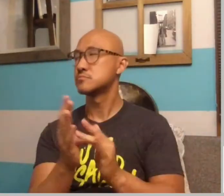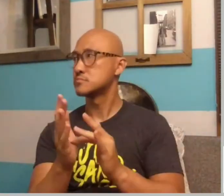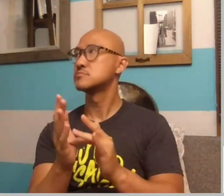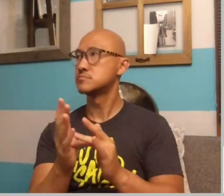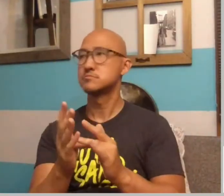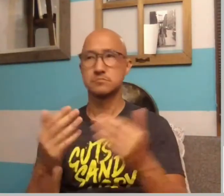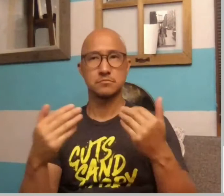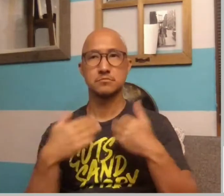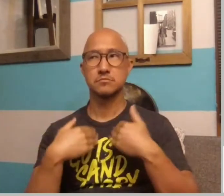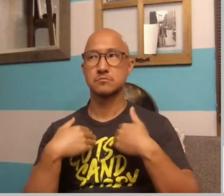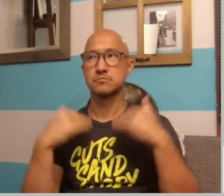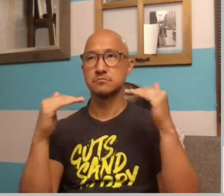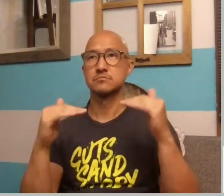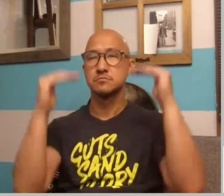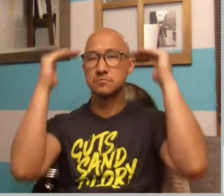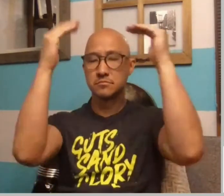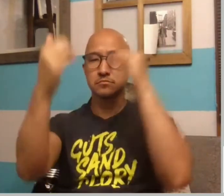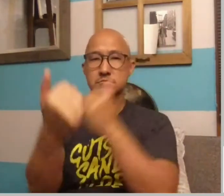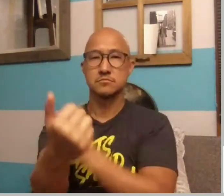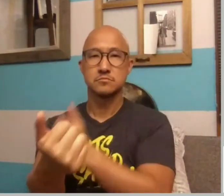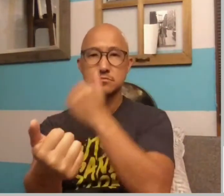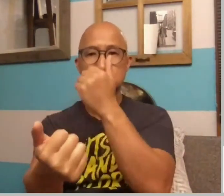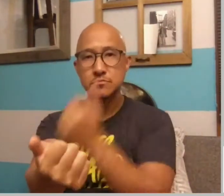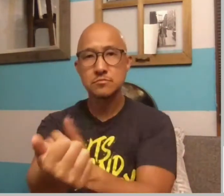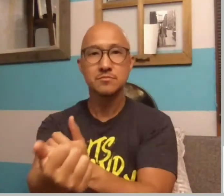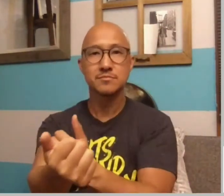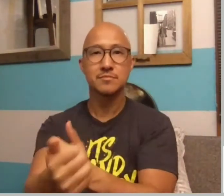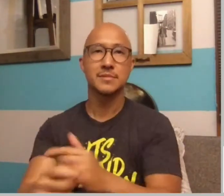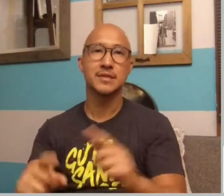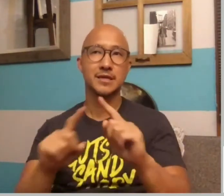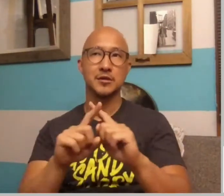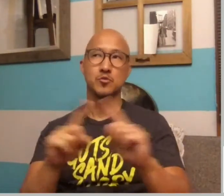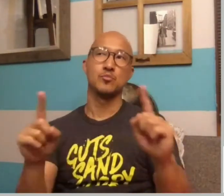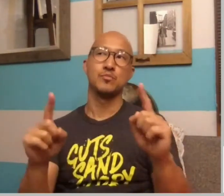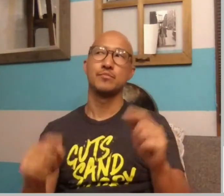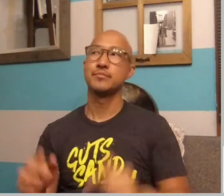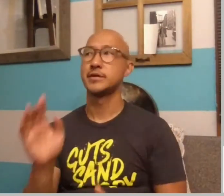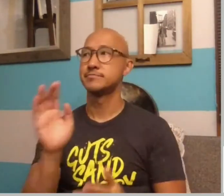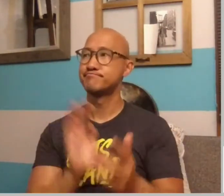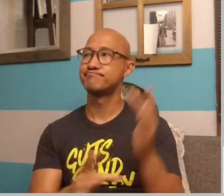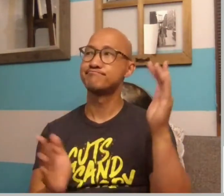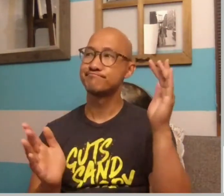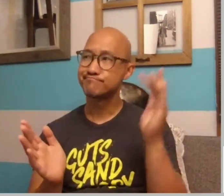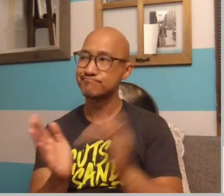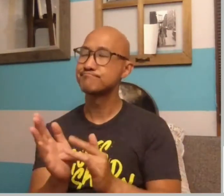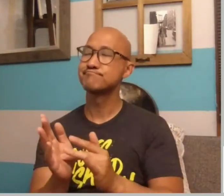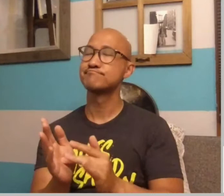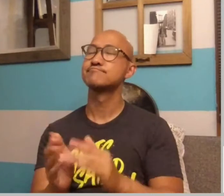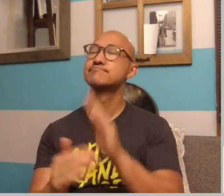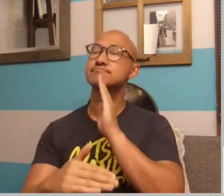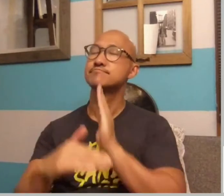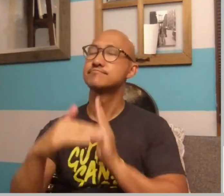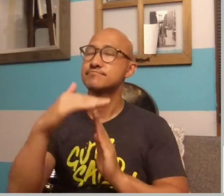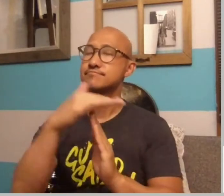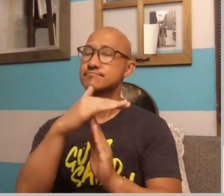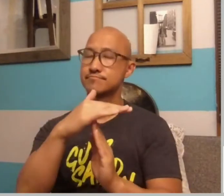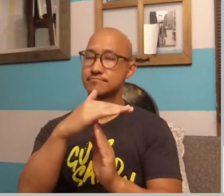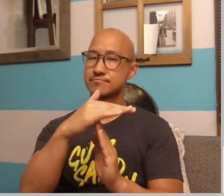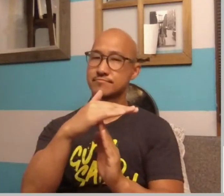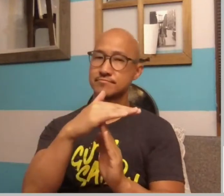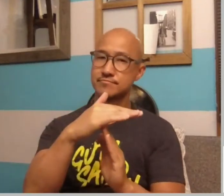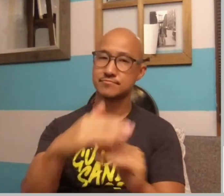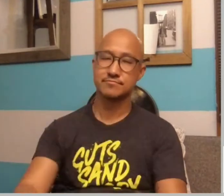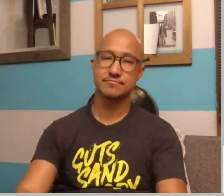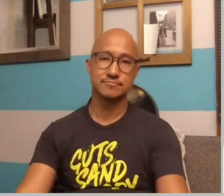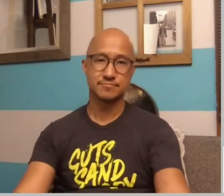reconciliation, Paul wasn't done with the Corinthians. They still had a lot of work to do, and Paul had to hold them accountable somehow.